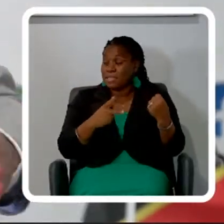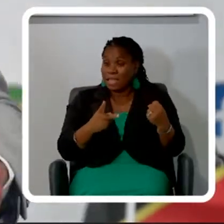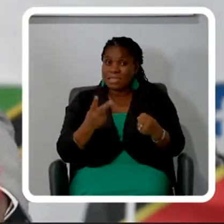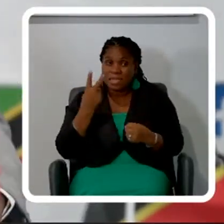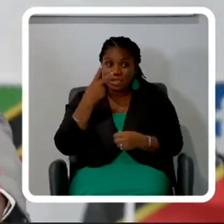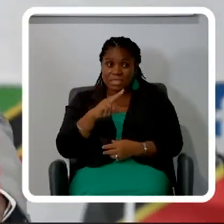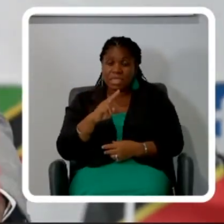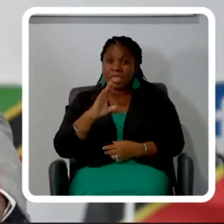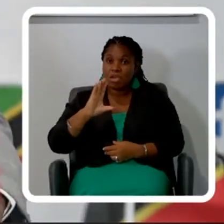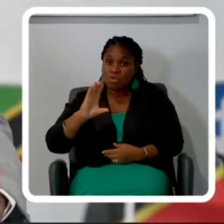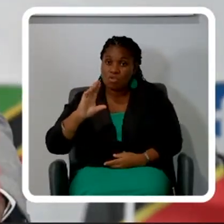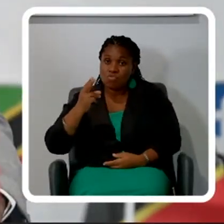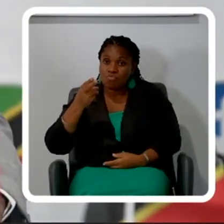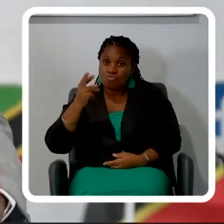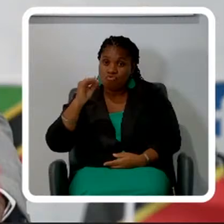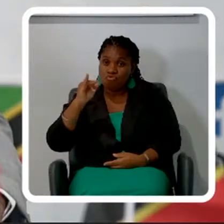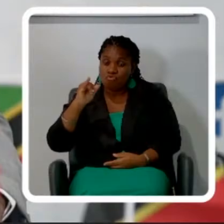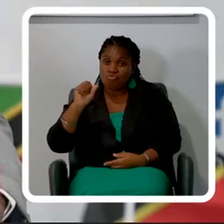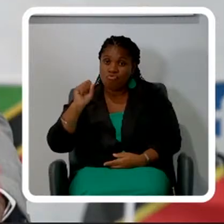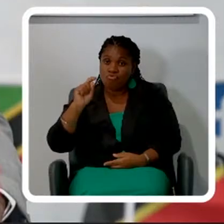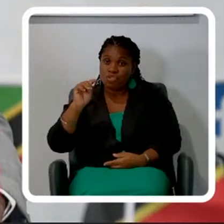forward. And